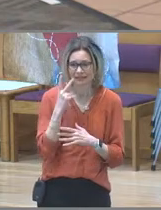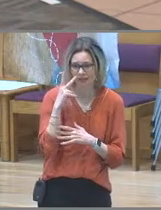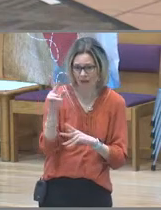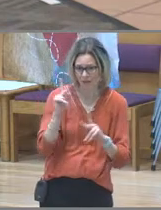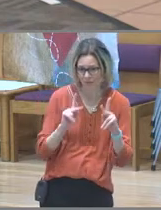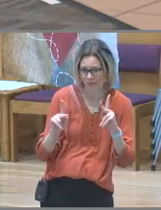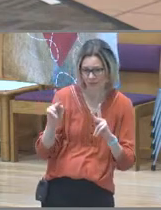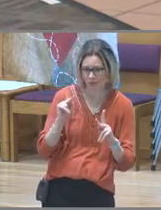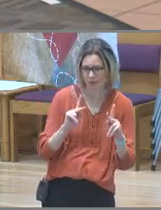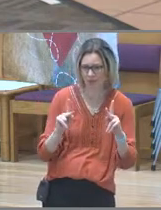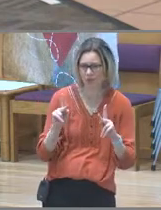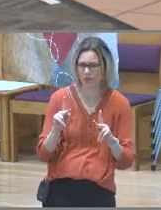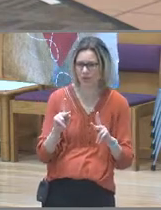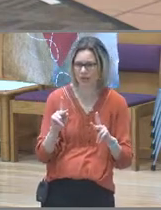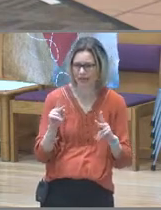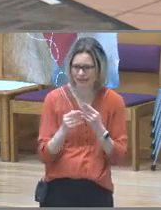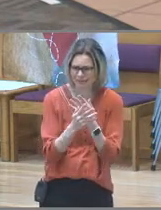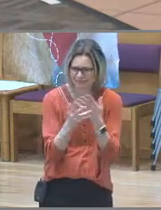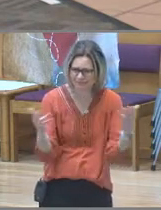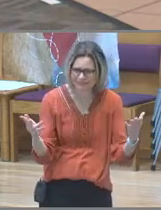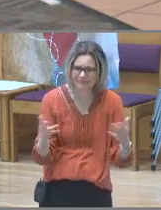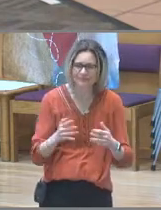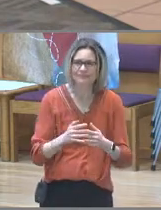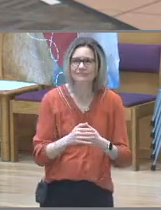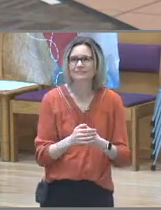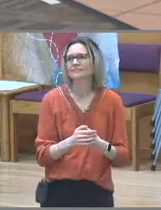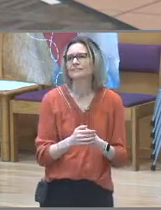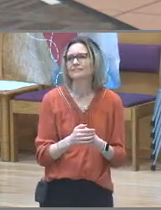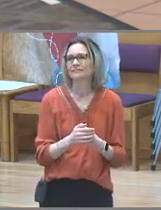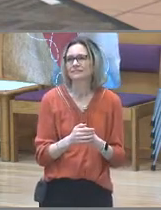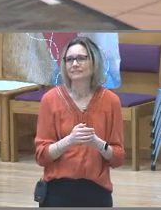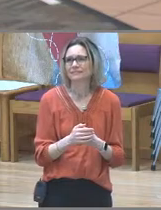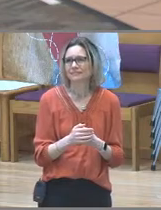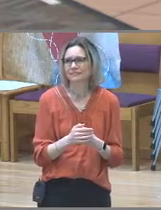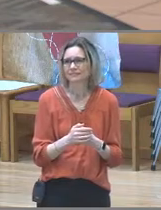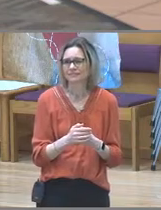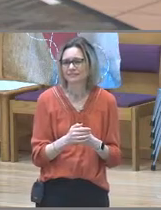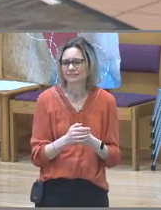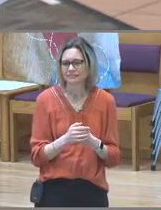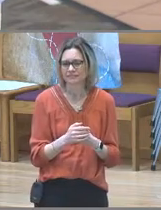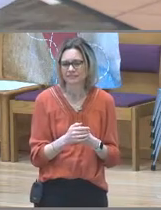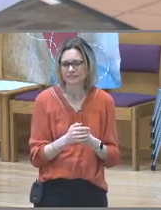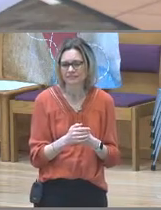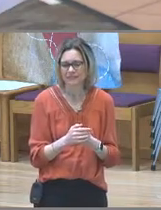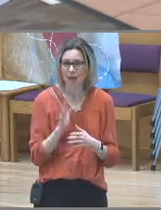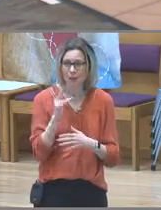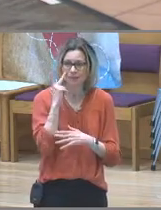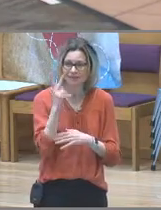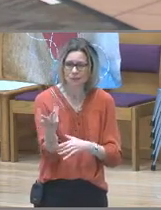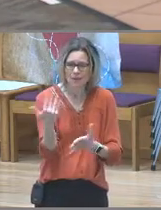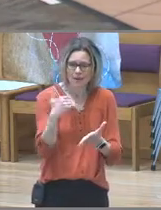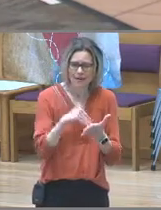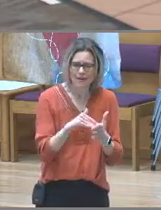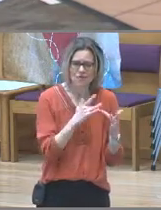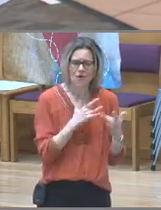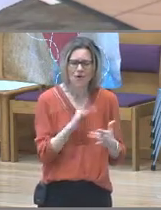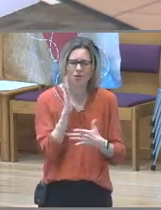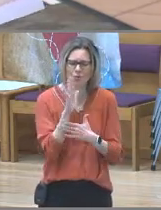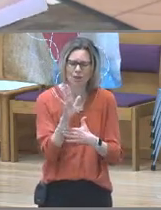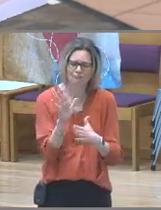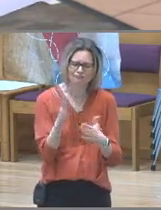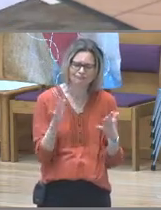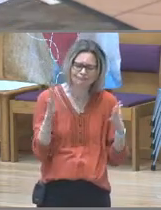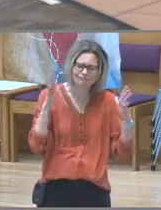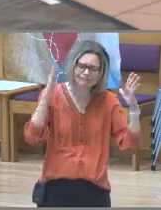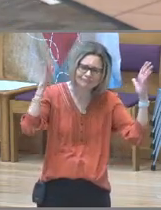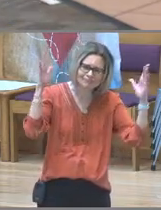he said, so you have not pain, but I will see you again, and your heart will rejoice, and no one